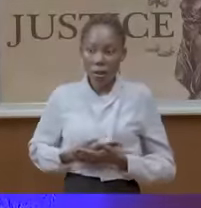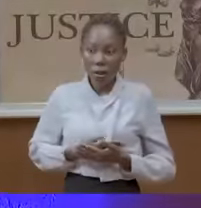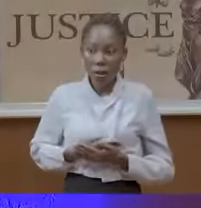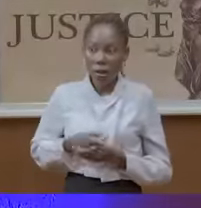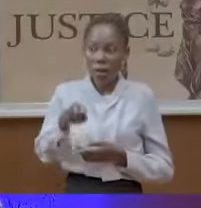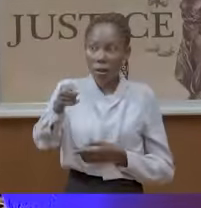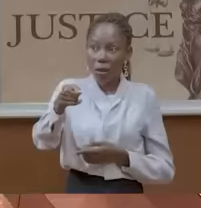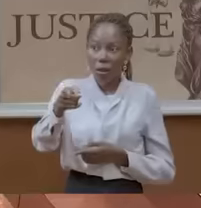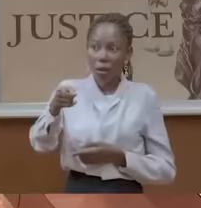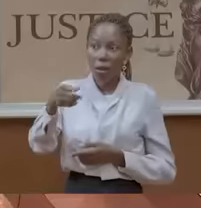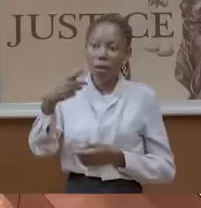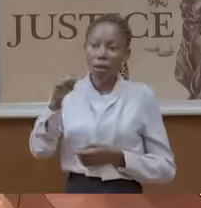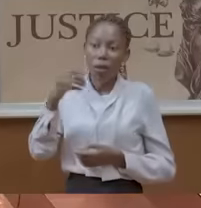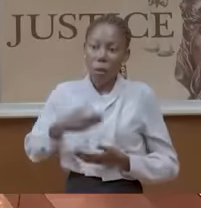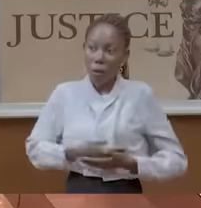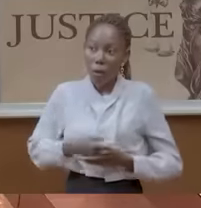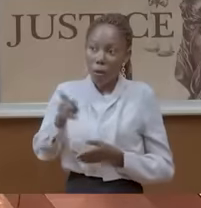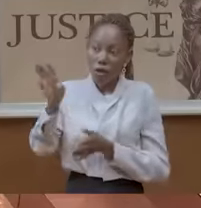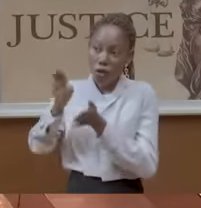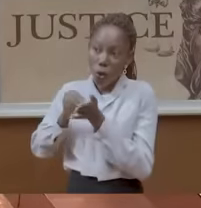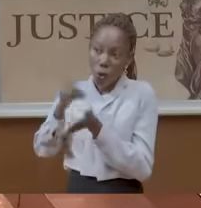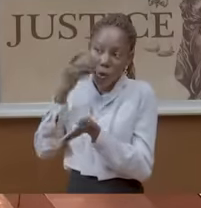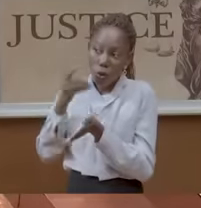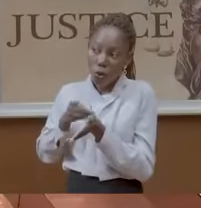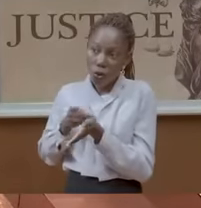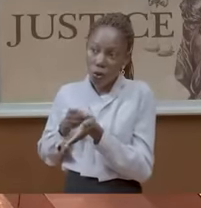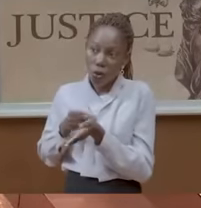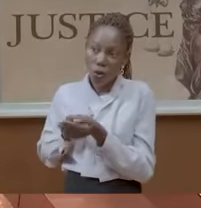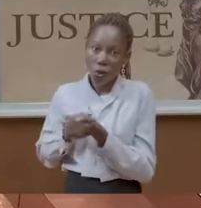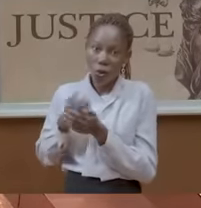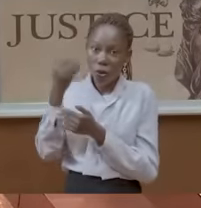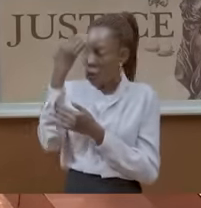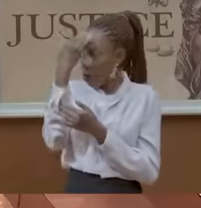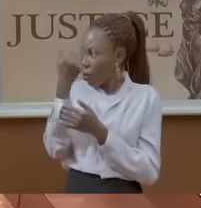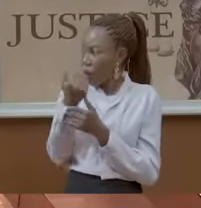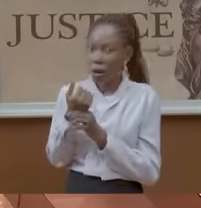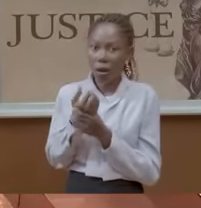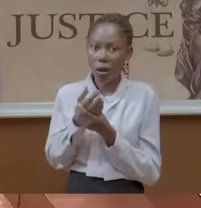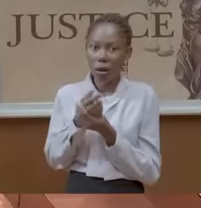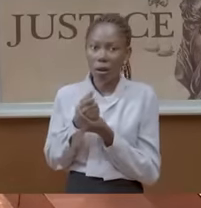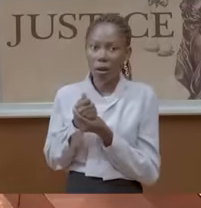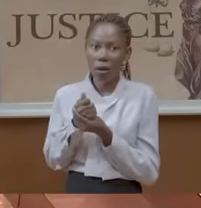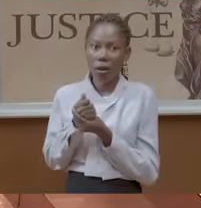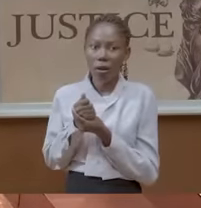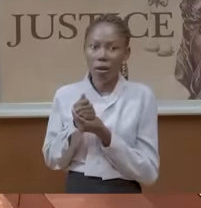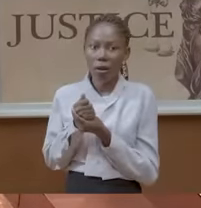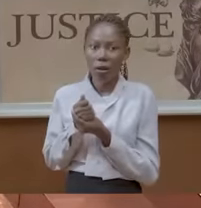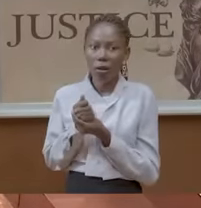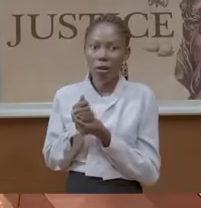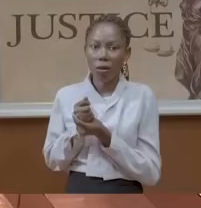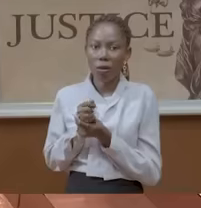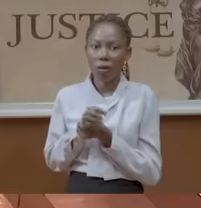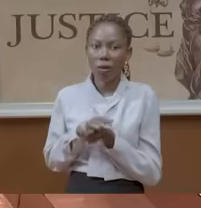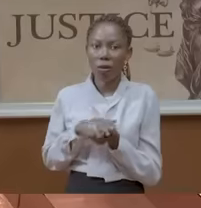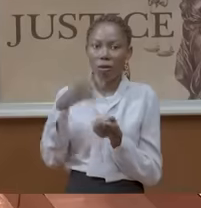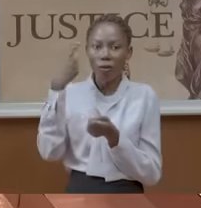That picture she said, I told the girl, I said, yeah, he said, the girl said, God bless this girl. Because she said she saw the picture of the girl. She loved the girl. The girl is